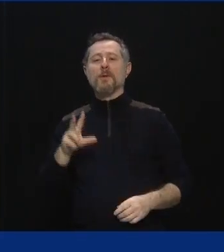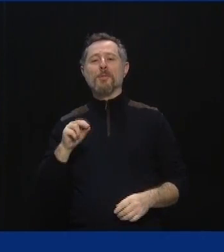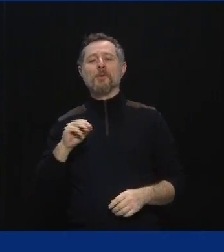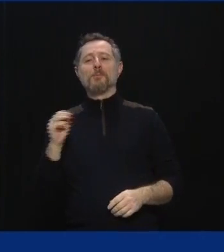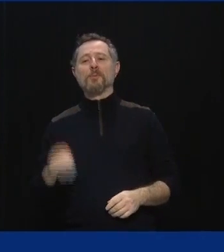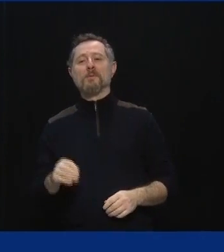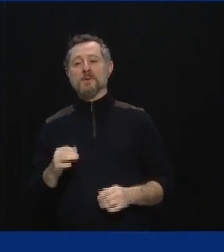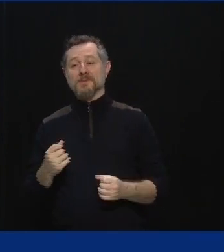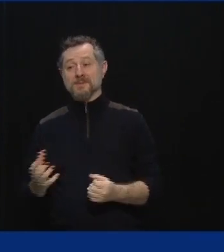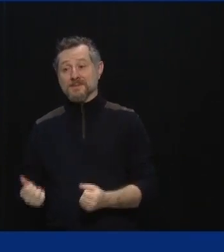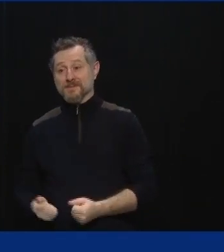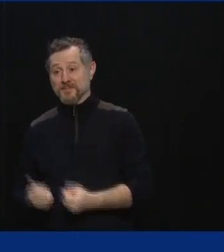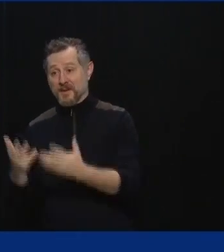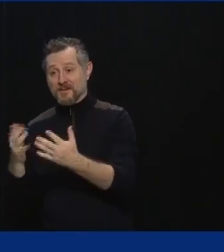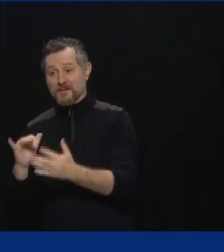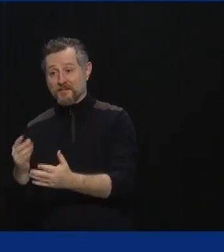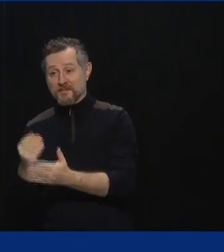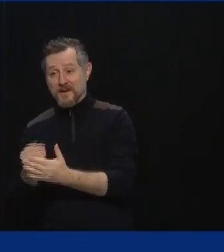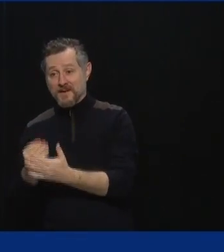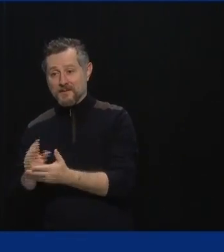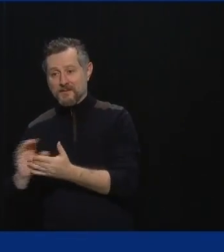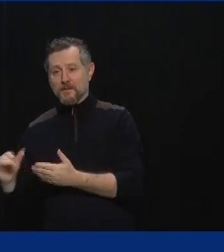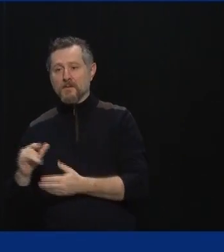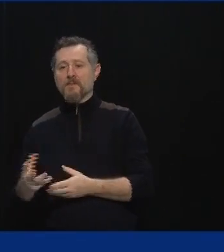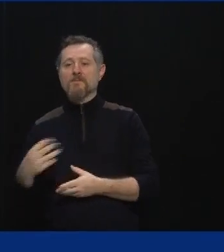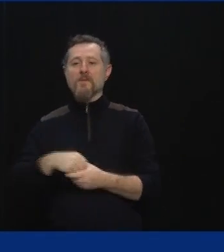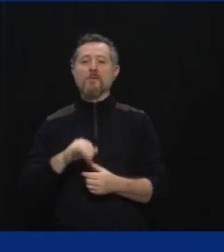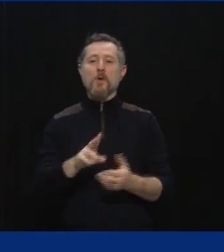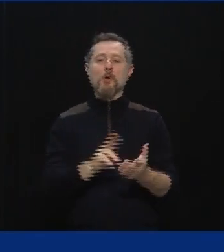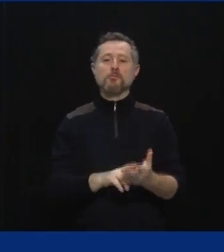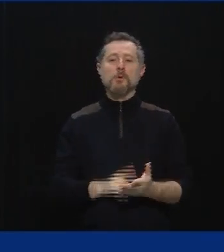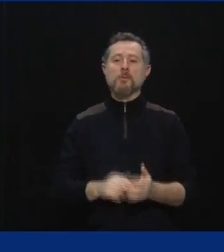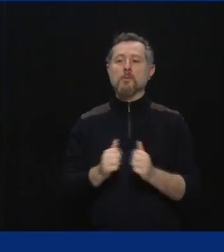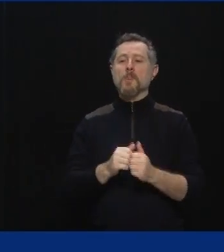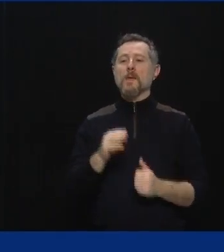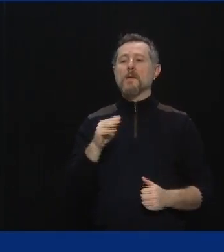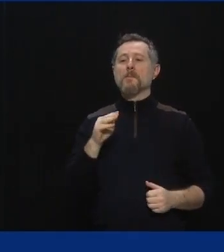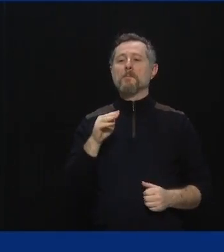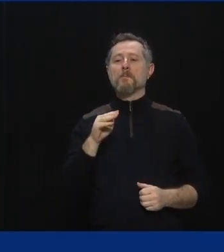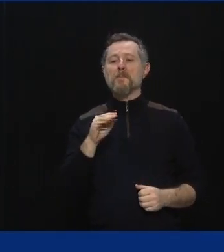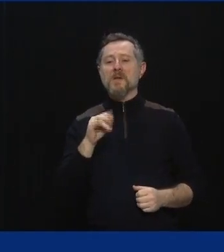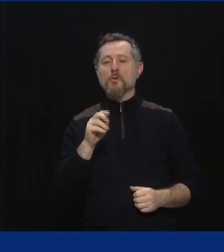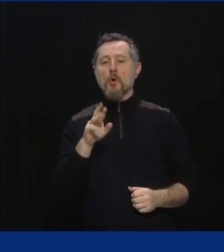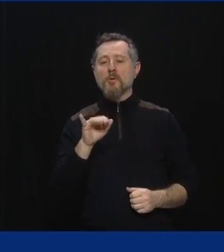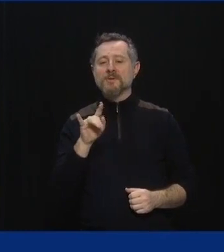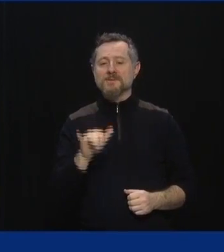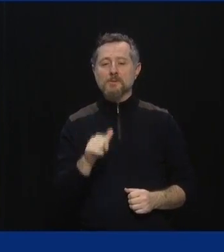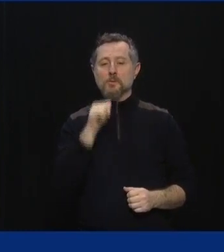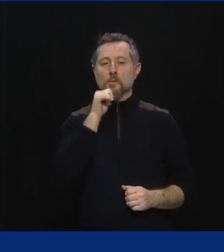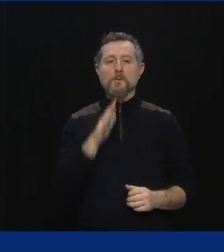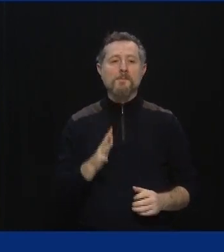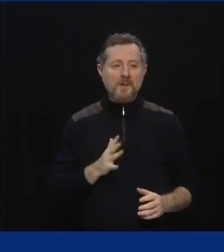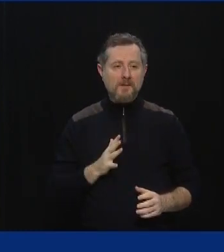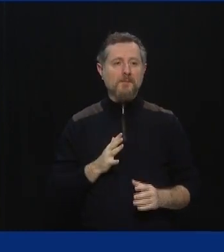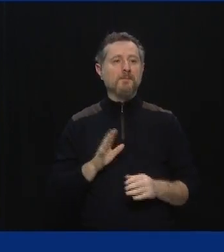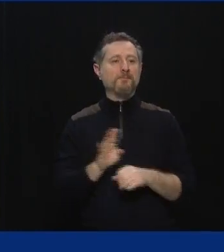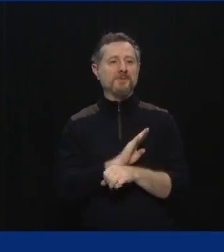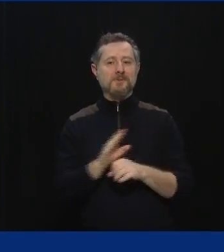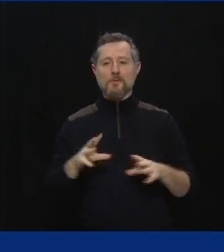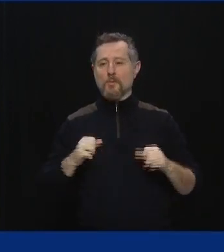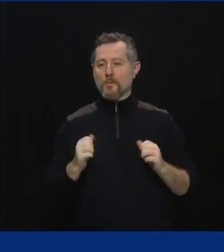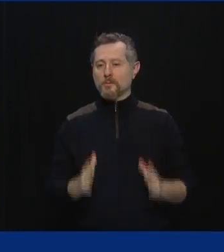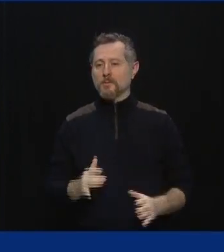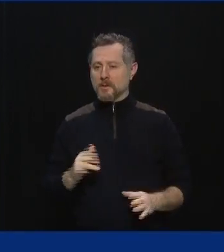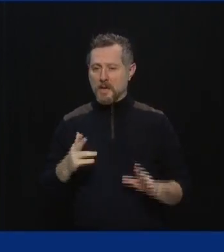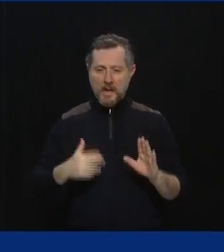spending at the project involve contracts with minority and women-owned businesses. That is the highest percentage of commitment in